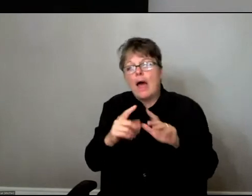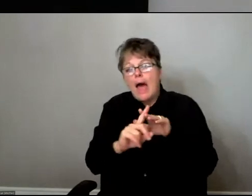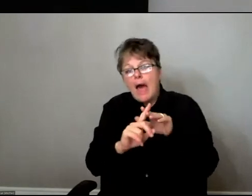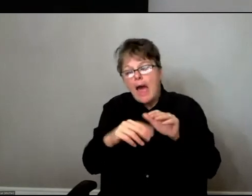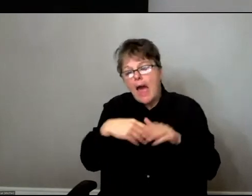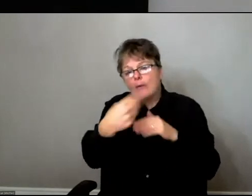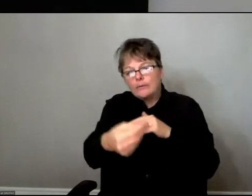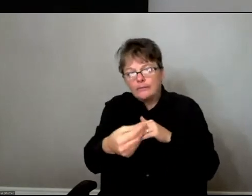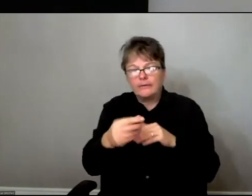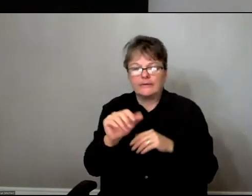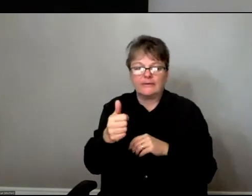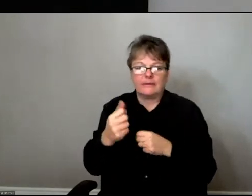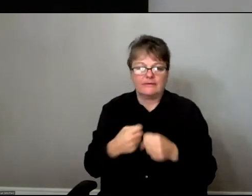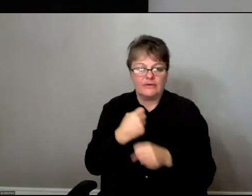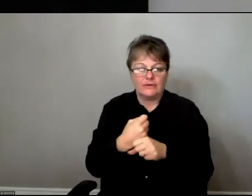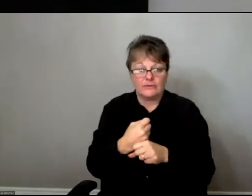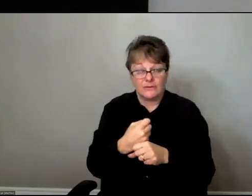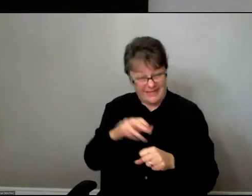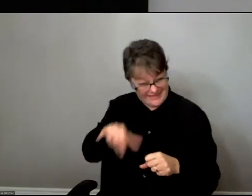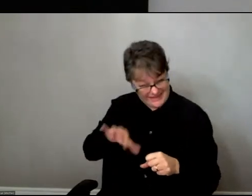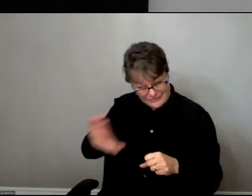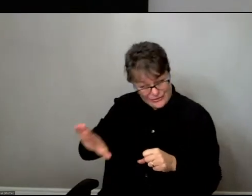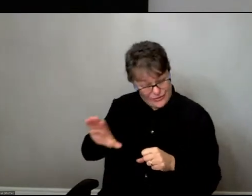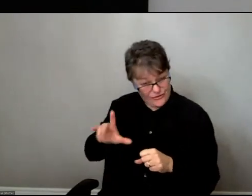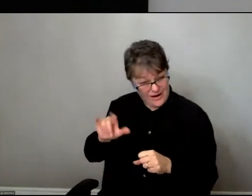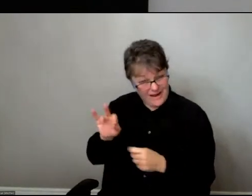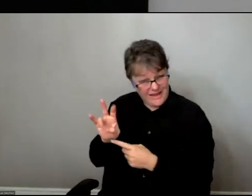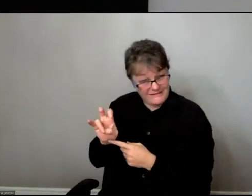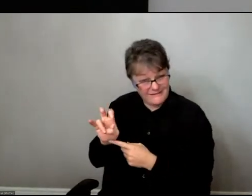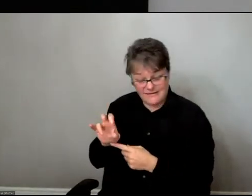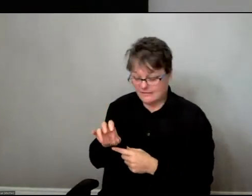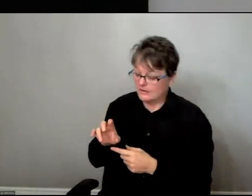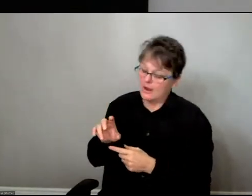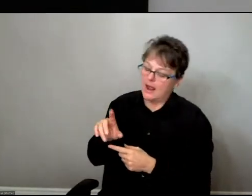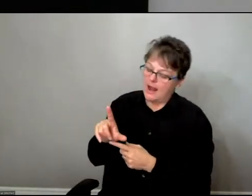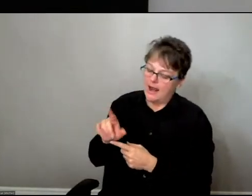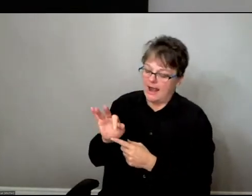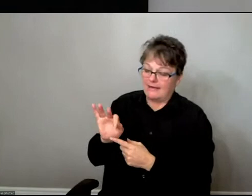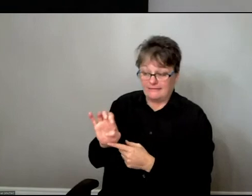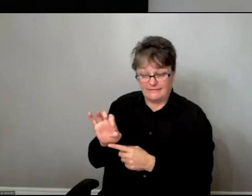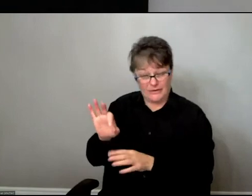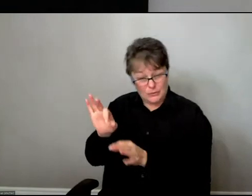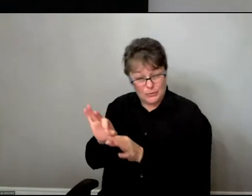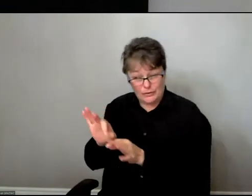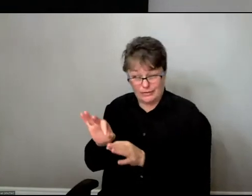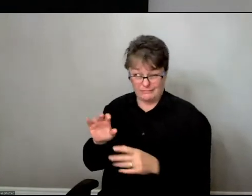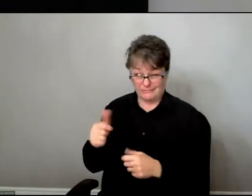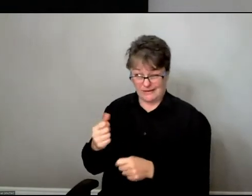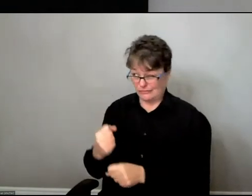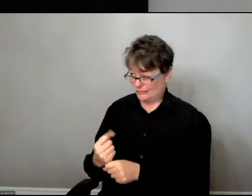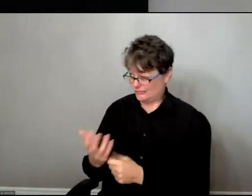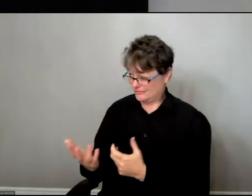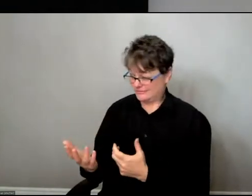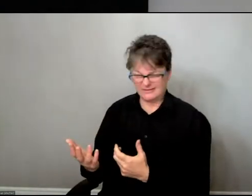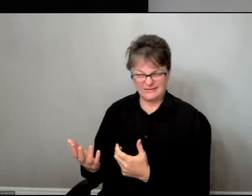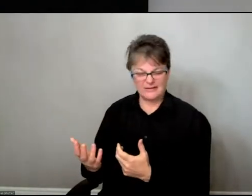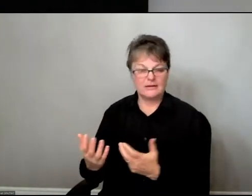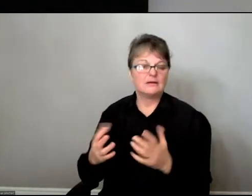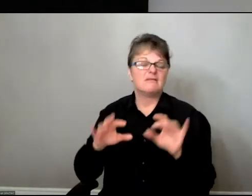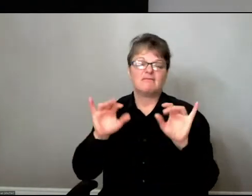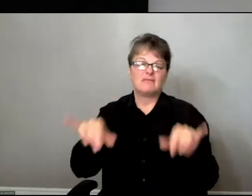worth? This sends a very cold and insensitive message as to how gender violence is being acted